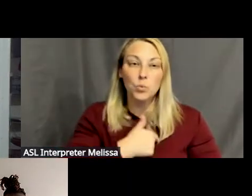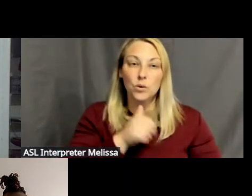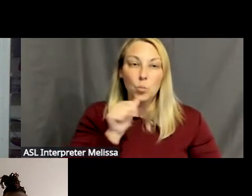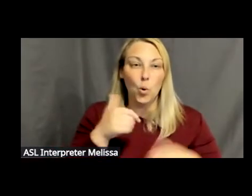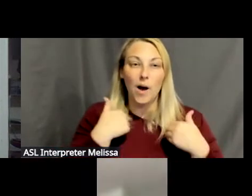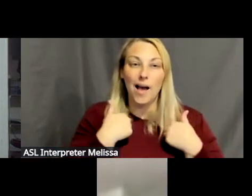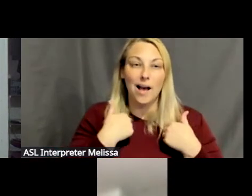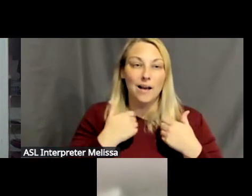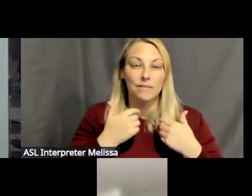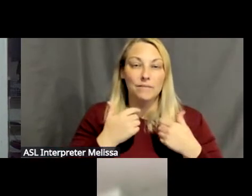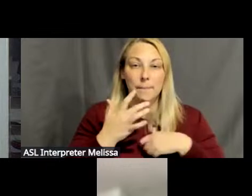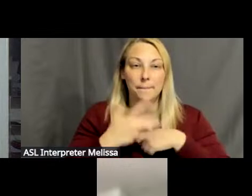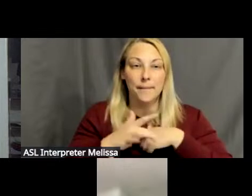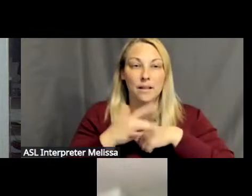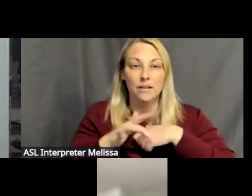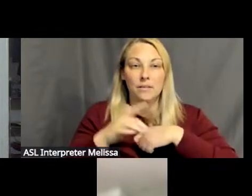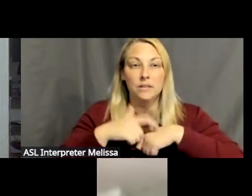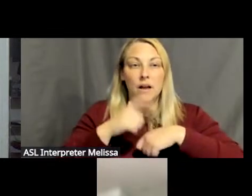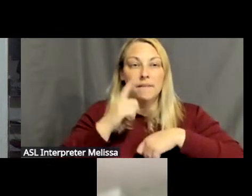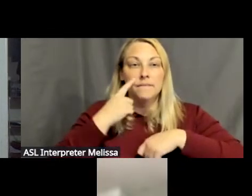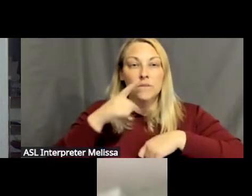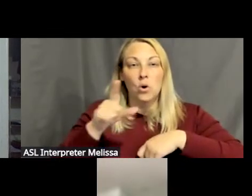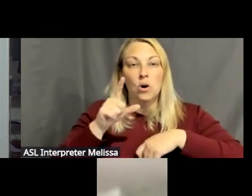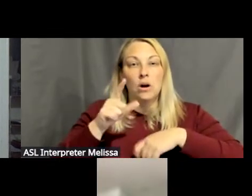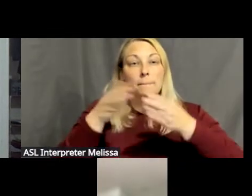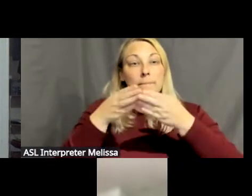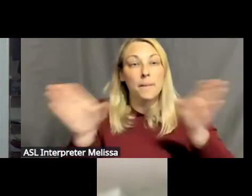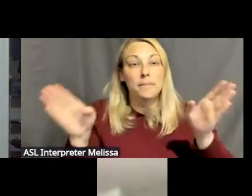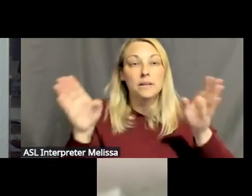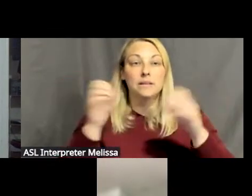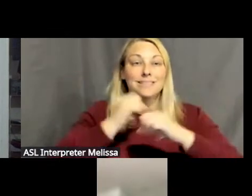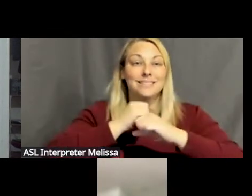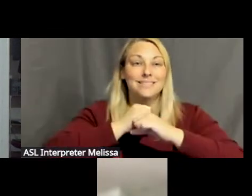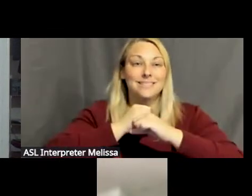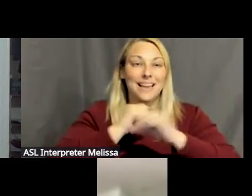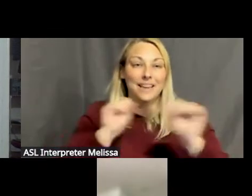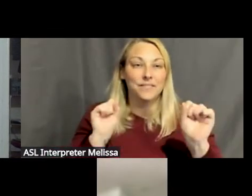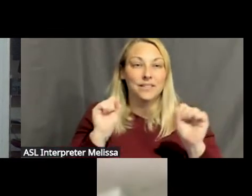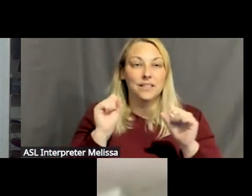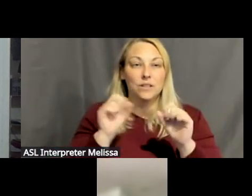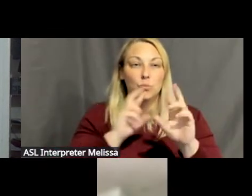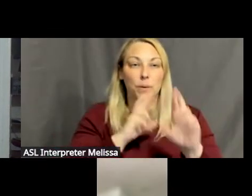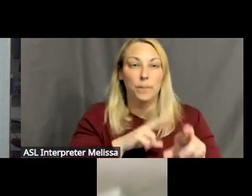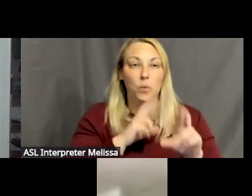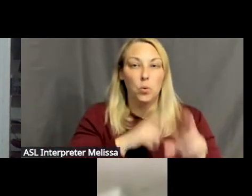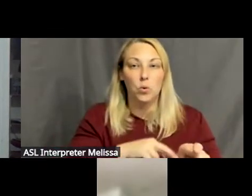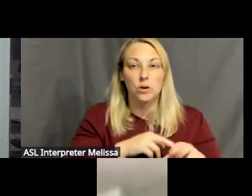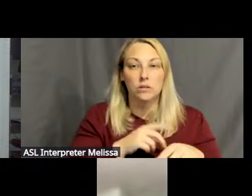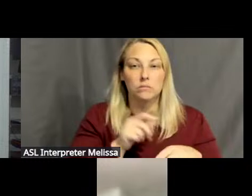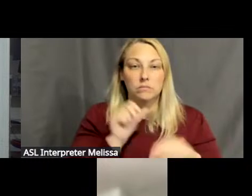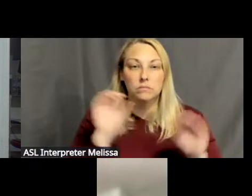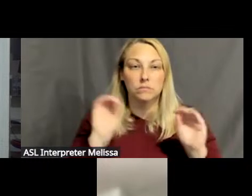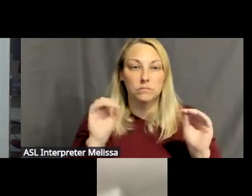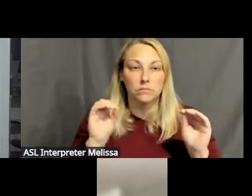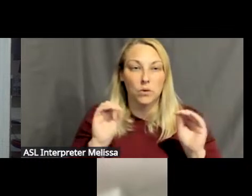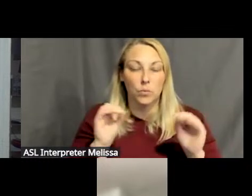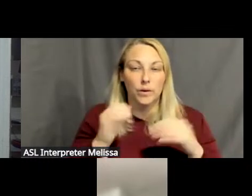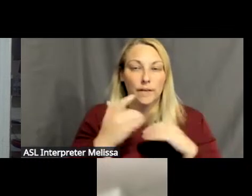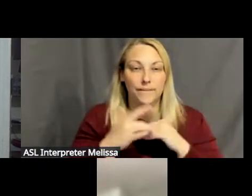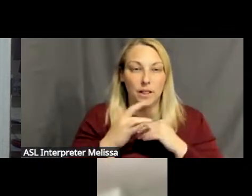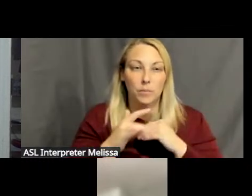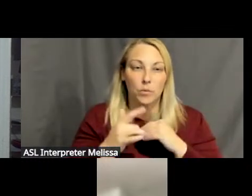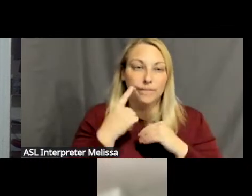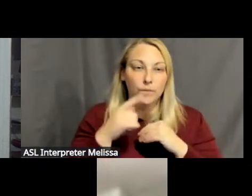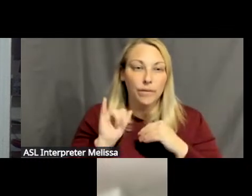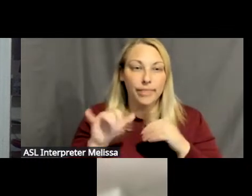a conscious effort to get the 5th district at our next in-person meeting next month at 371 Moore Street. With that being